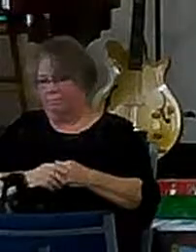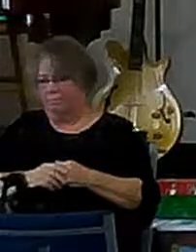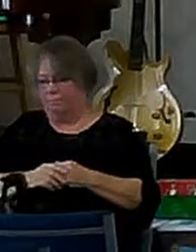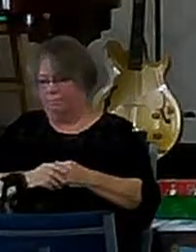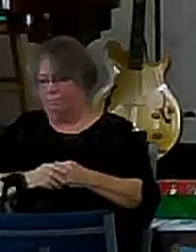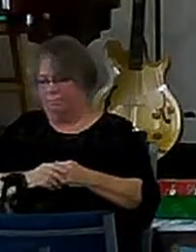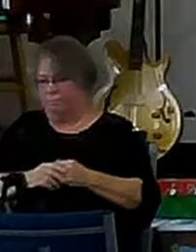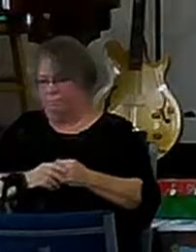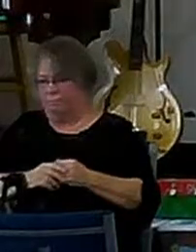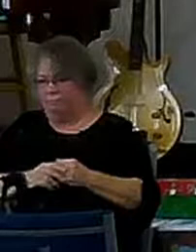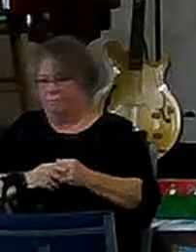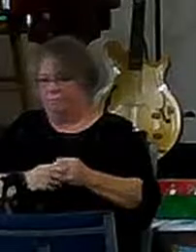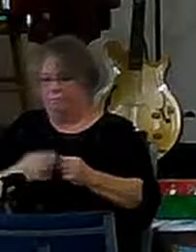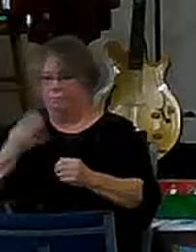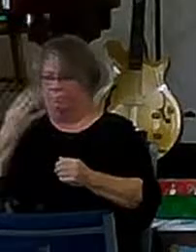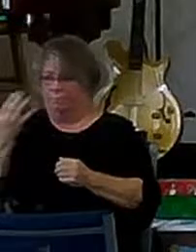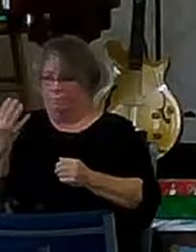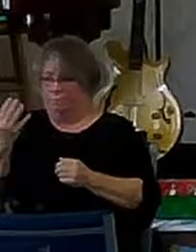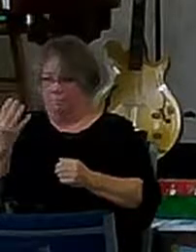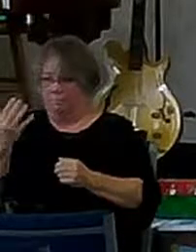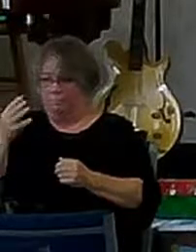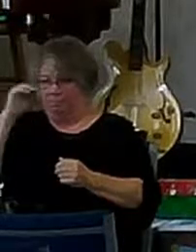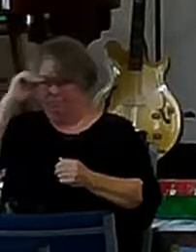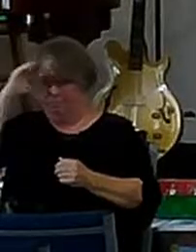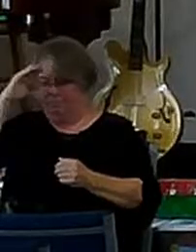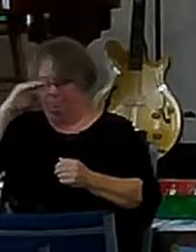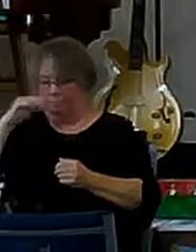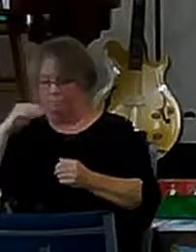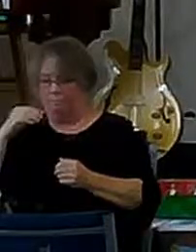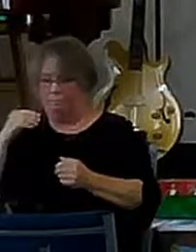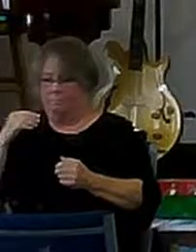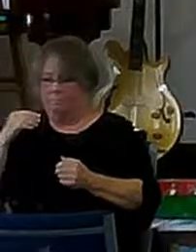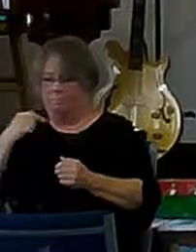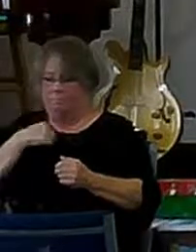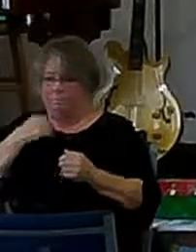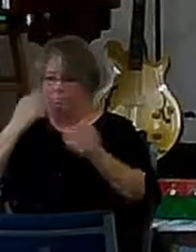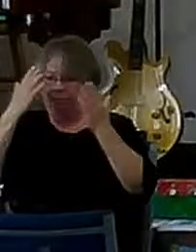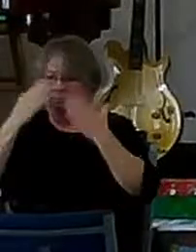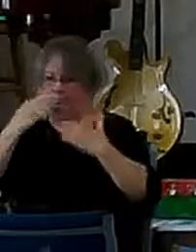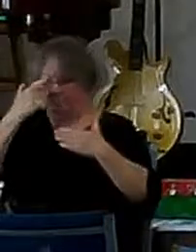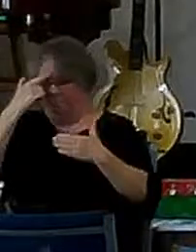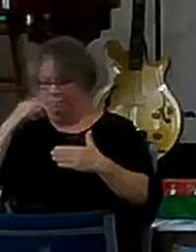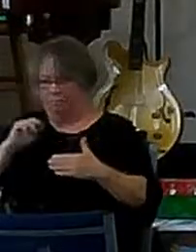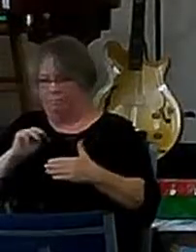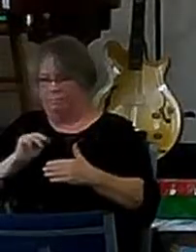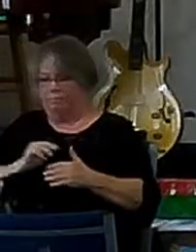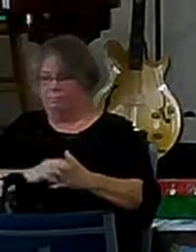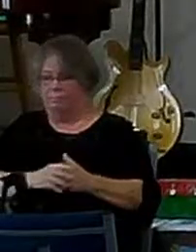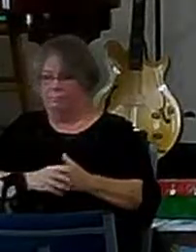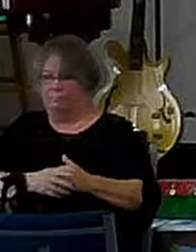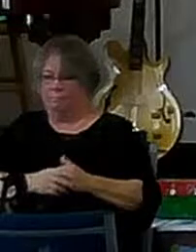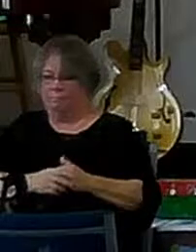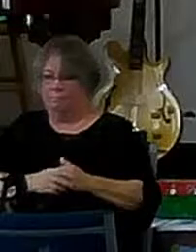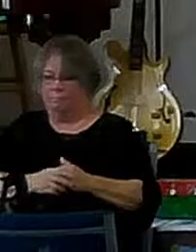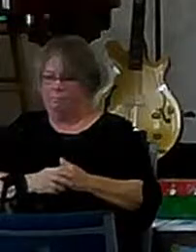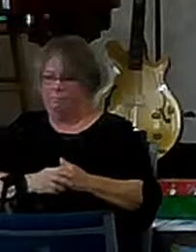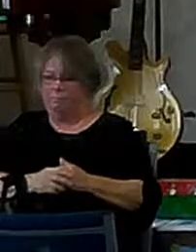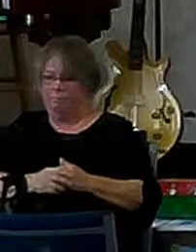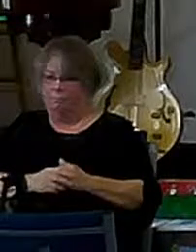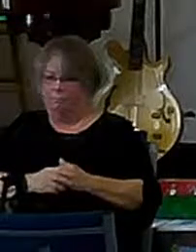reason or desire to try to win a theological argument with them. It was not a fair fight.